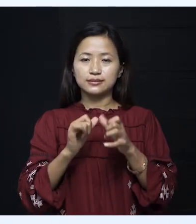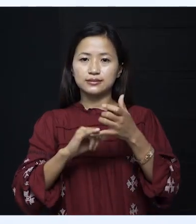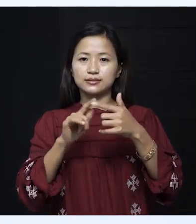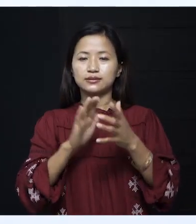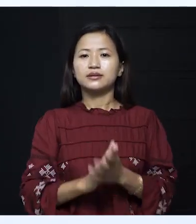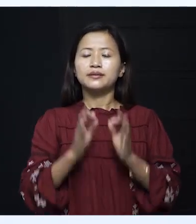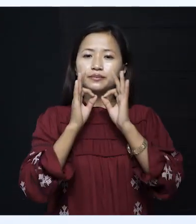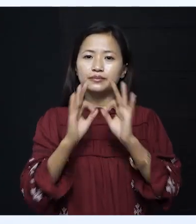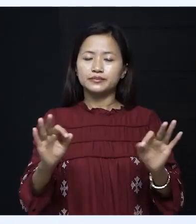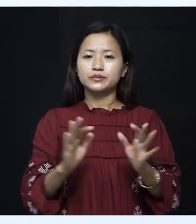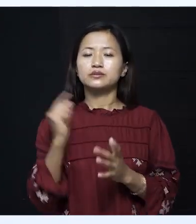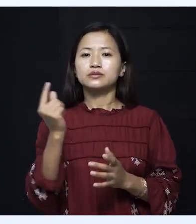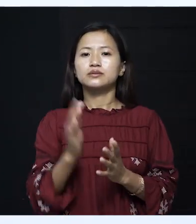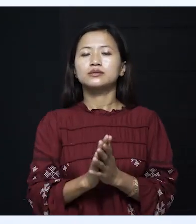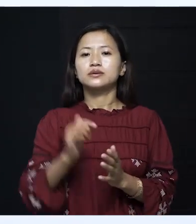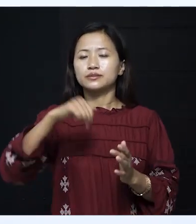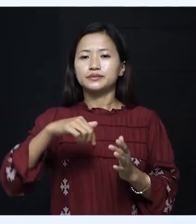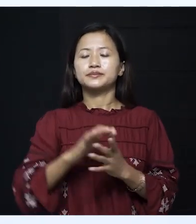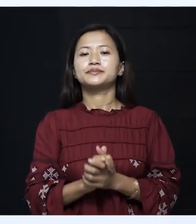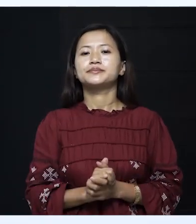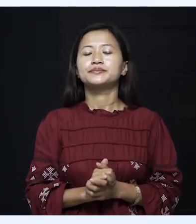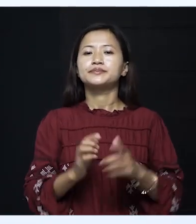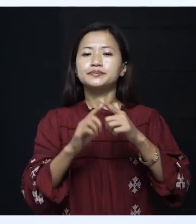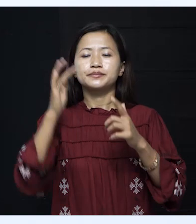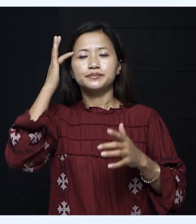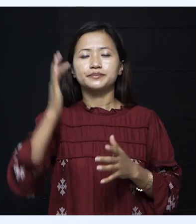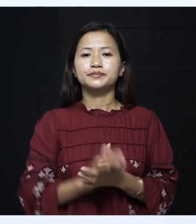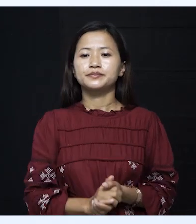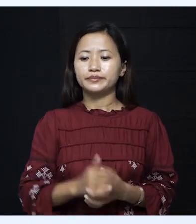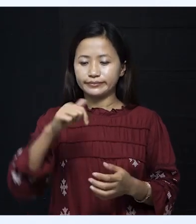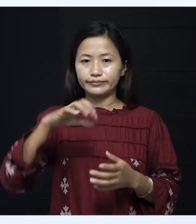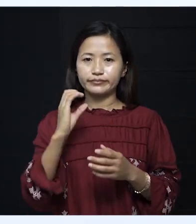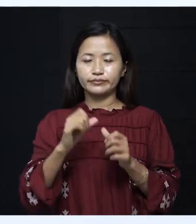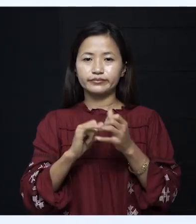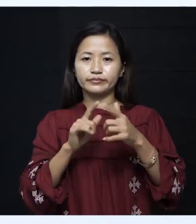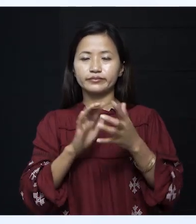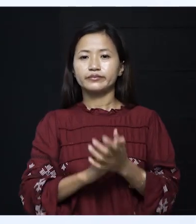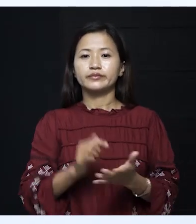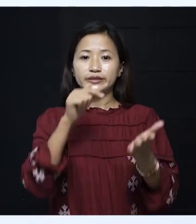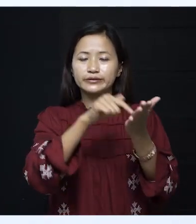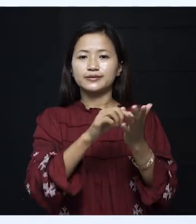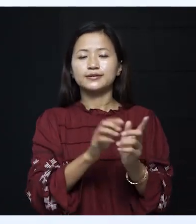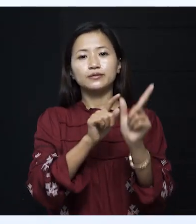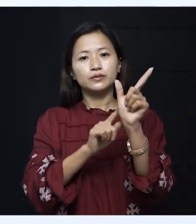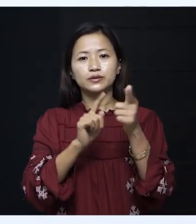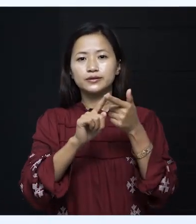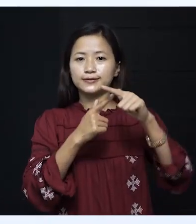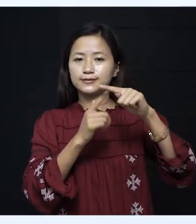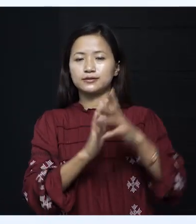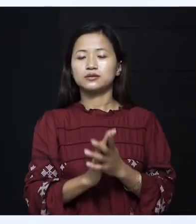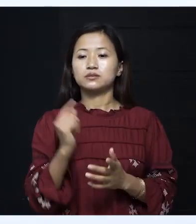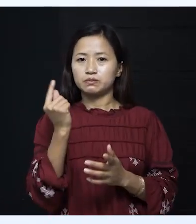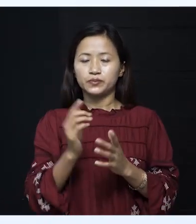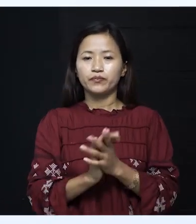the present perfect tense. So in this case here, the indicator is yet. An action that